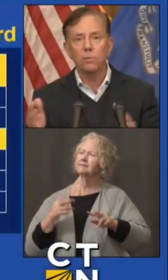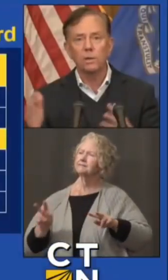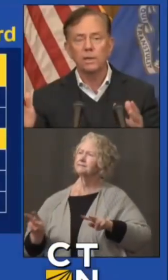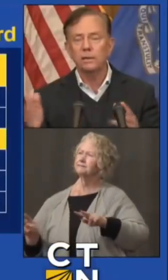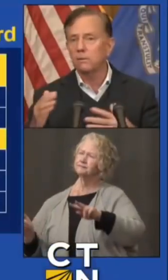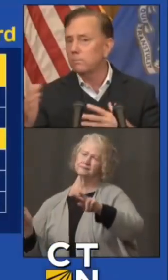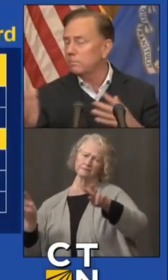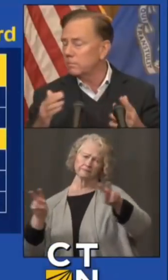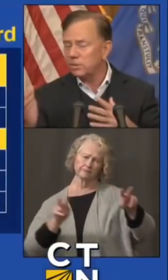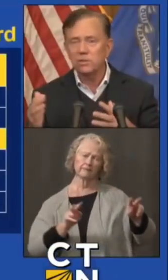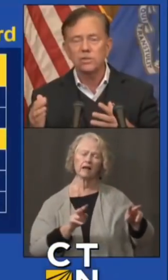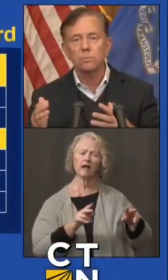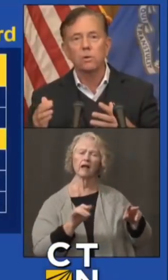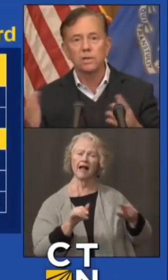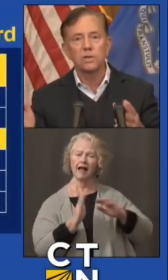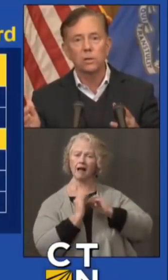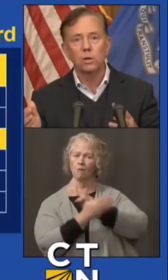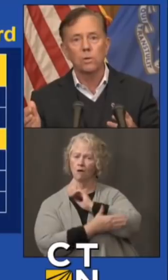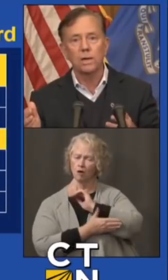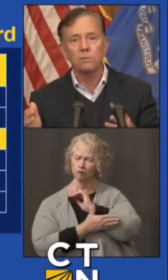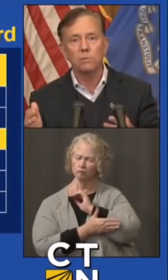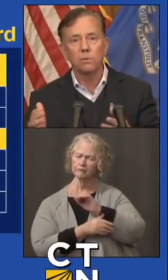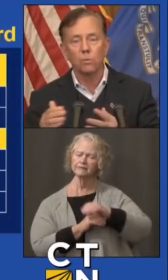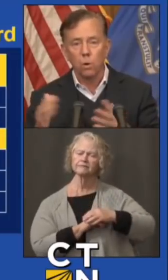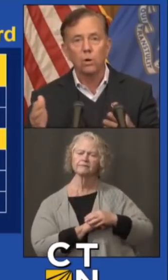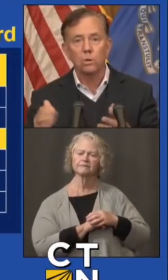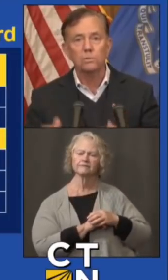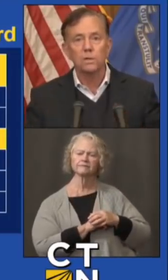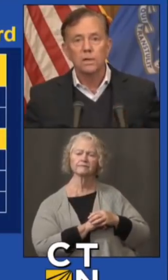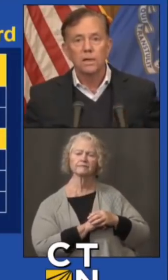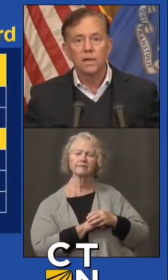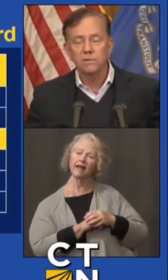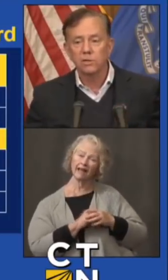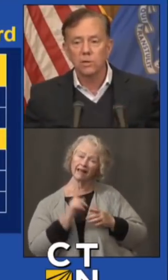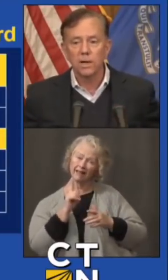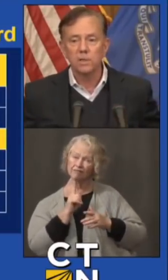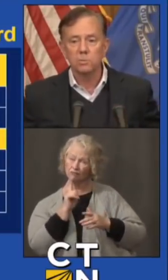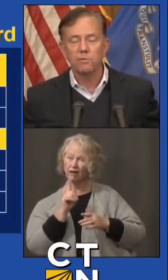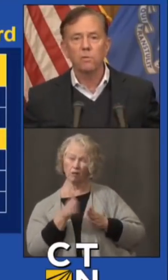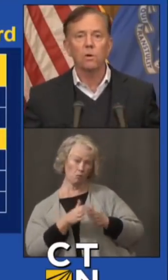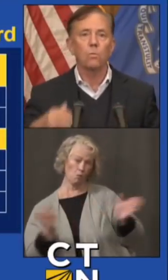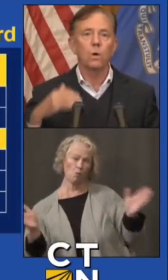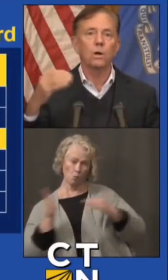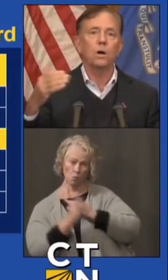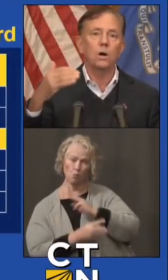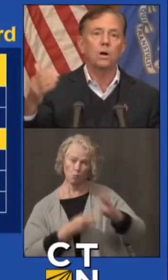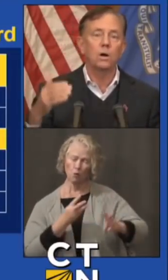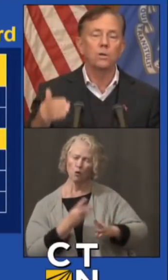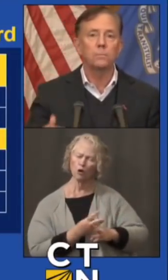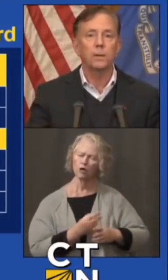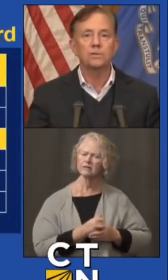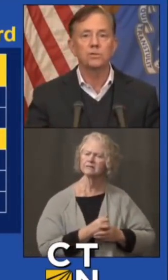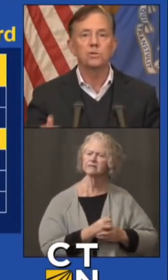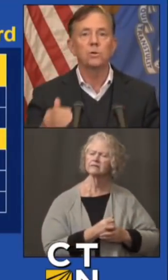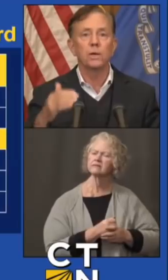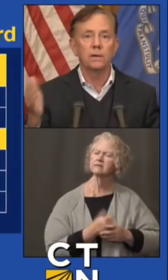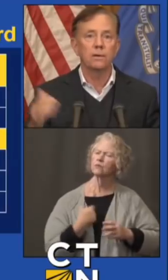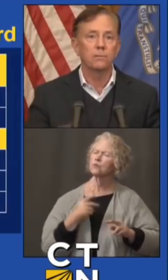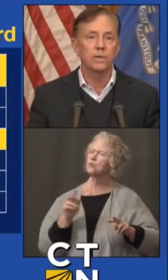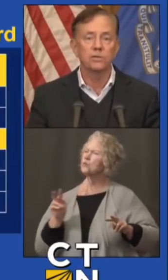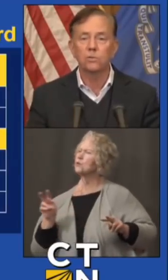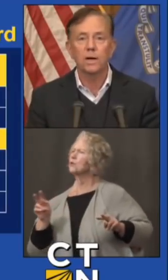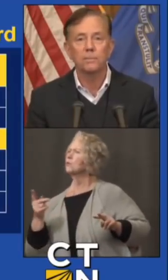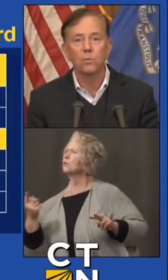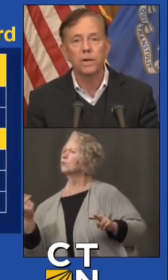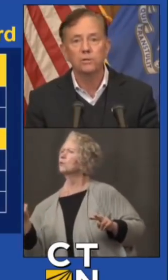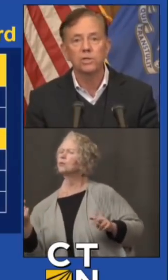and more importantly, or just as importantly, as I look around the world, and I've described this before, what are other places doing?